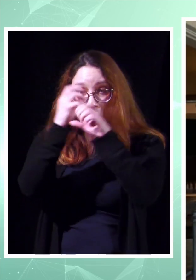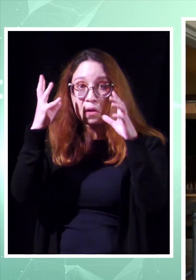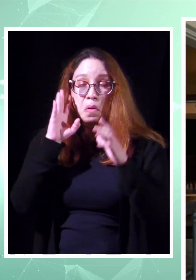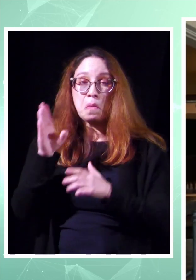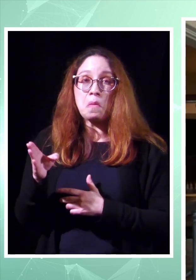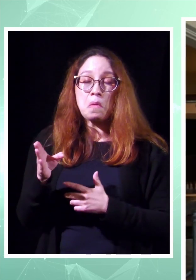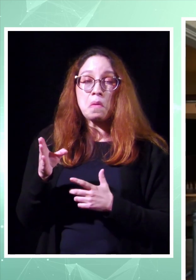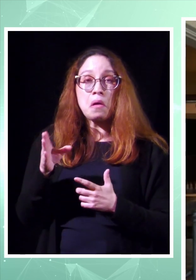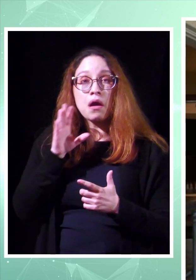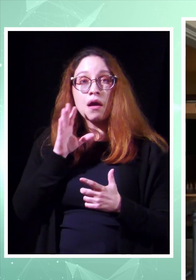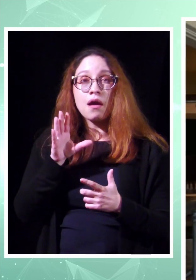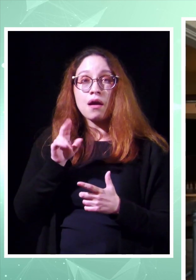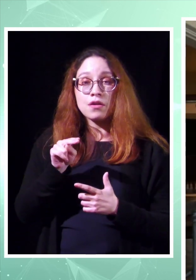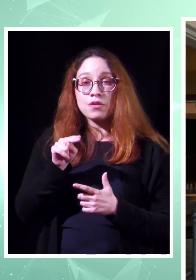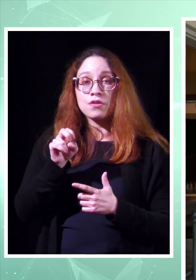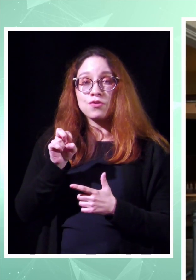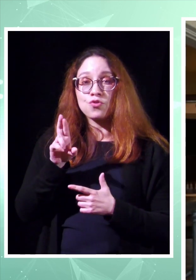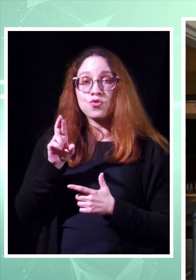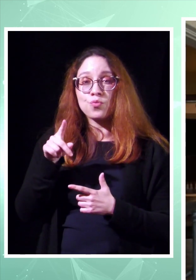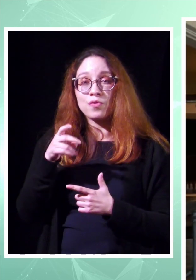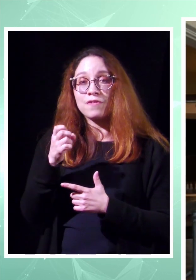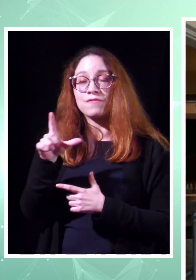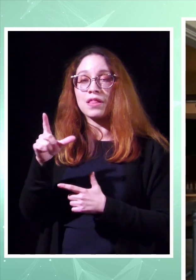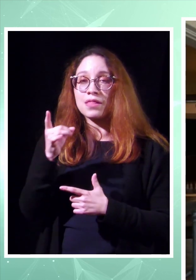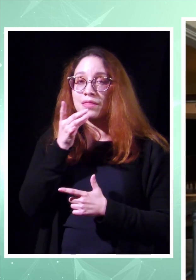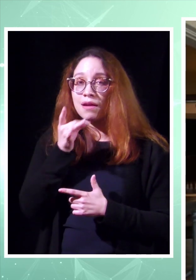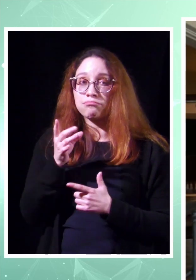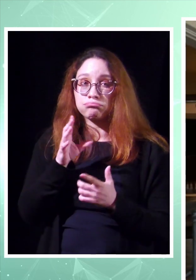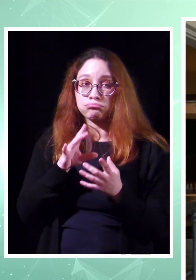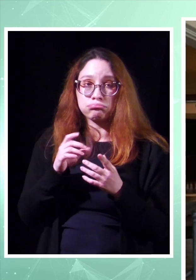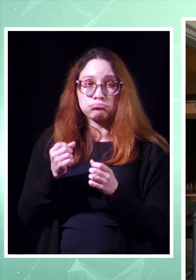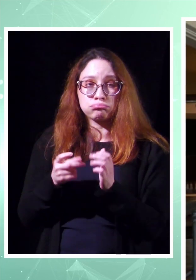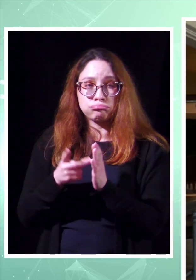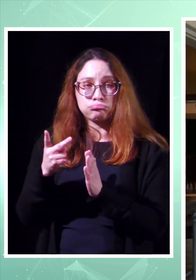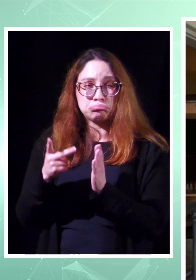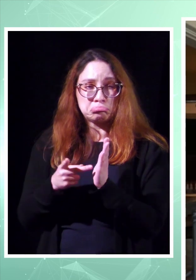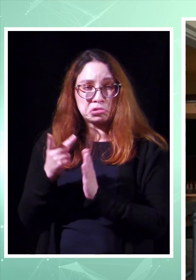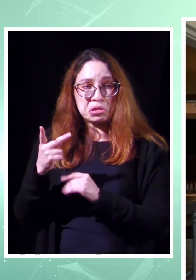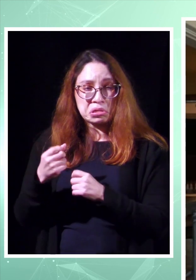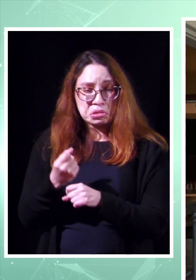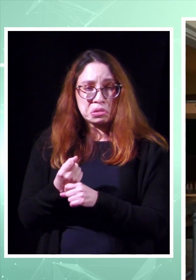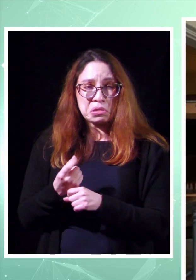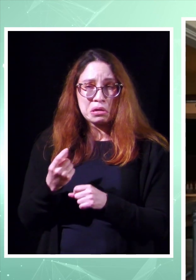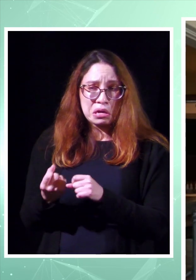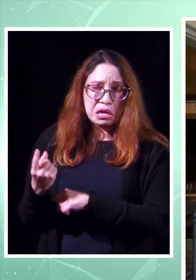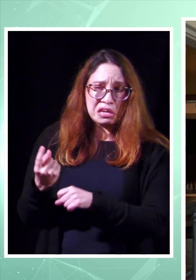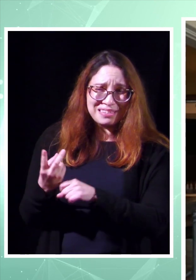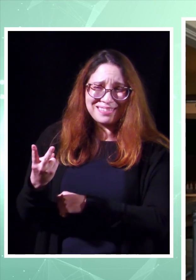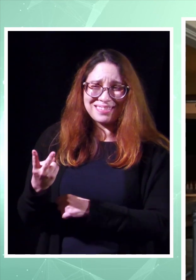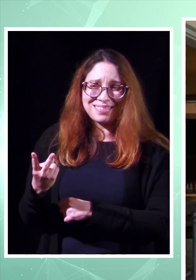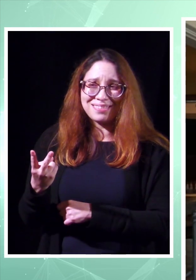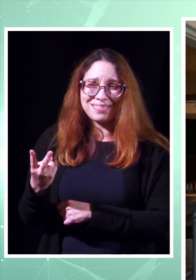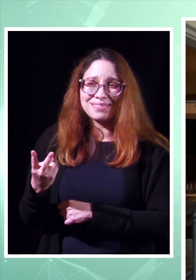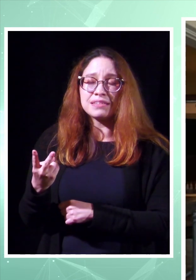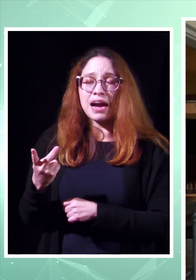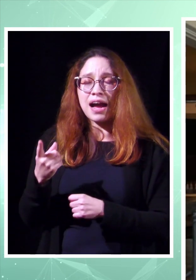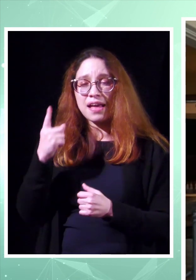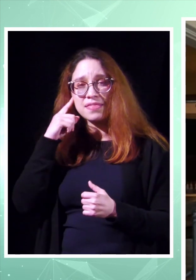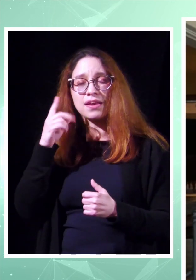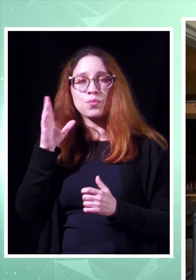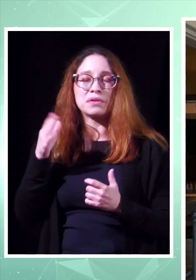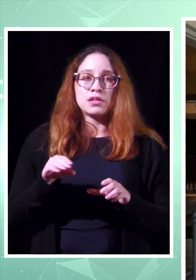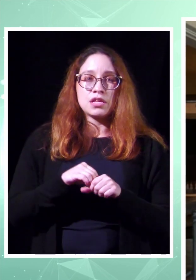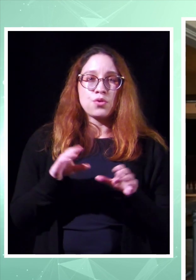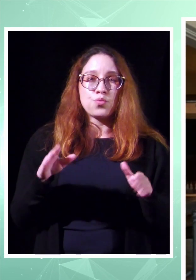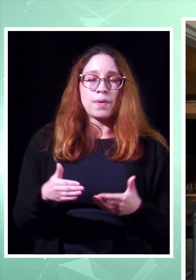we're going to be checking neurofilament light a couple times a year? Yes. Do I think that's going to happen in the next year or two? I absolutely do. And that's a great